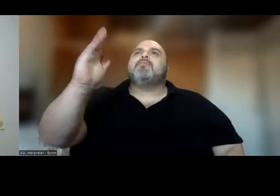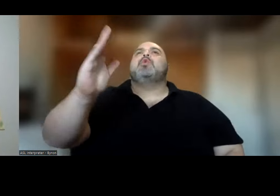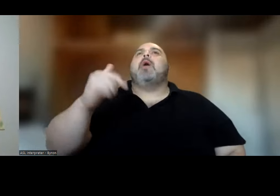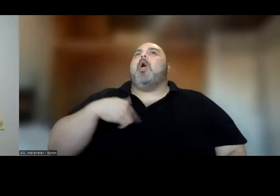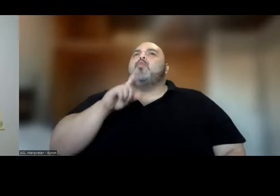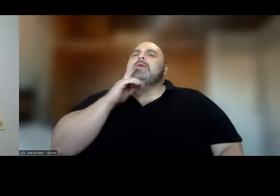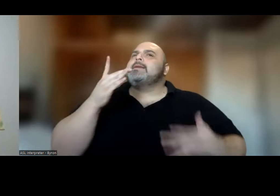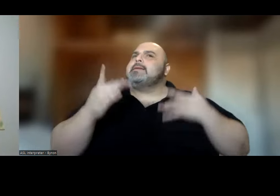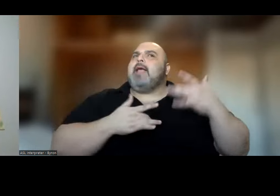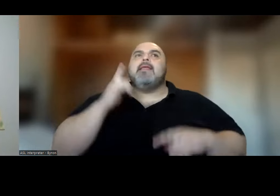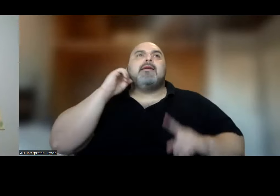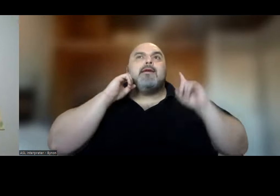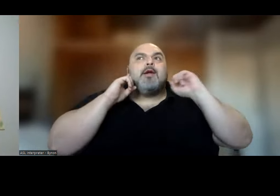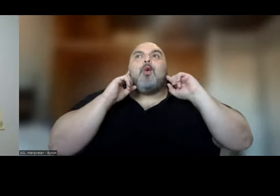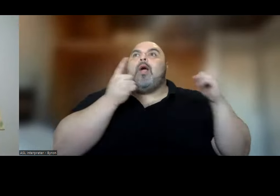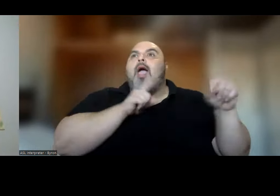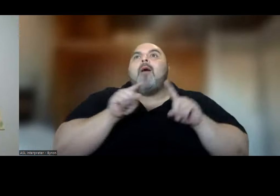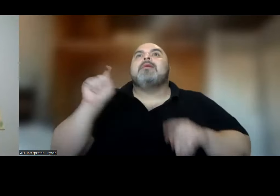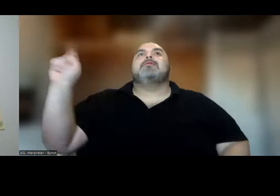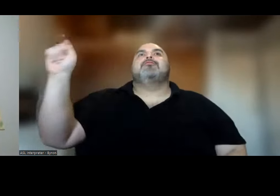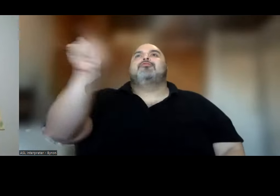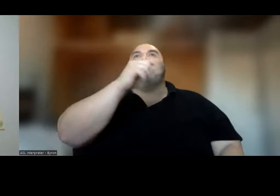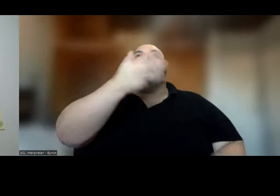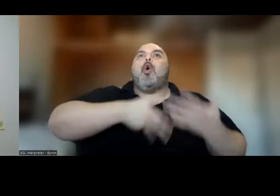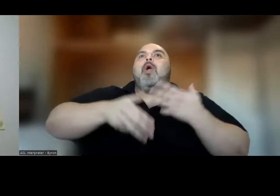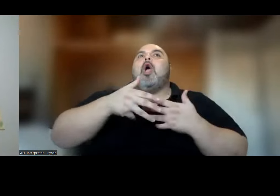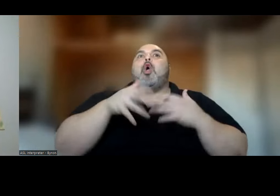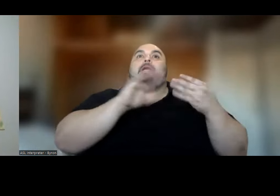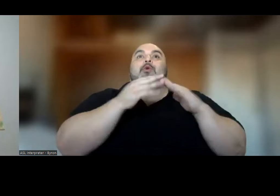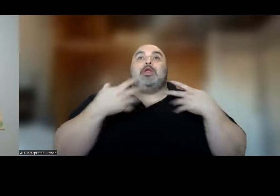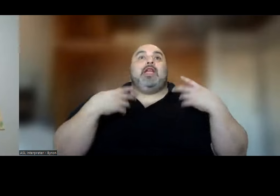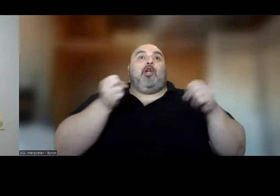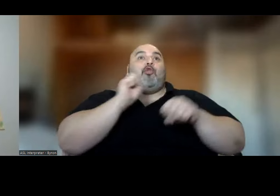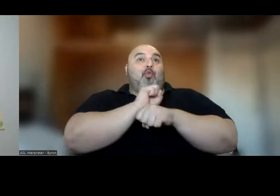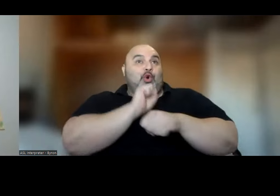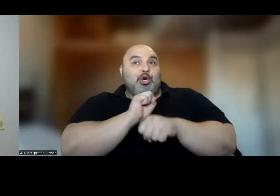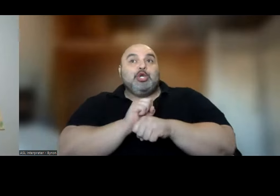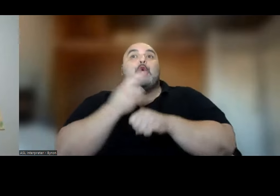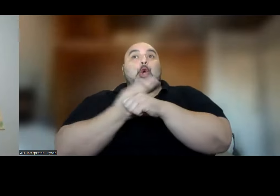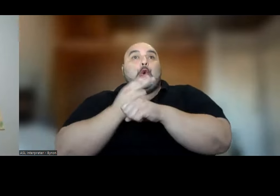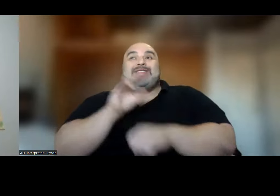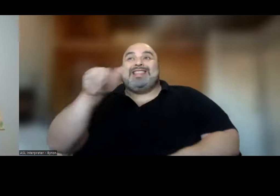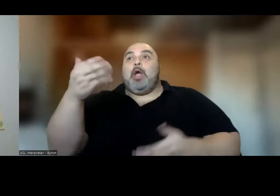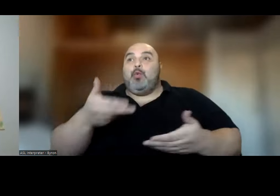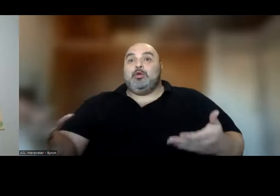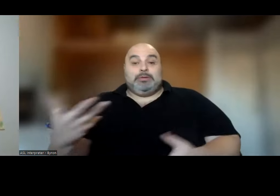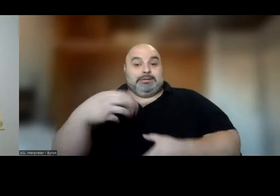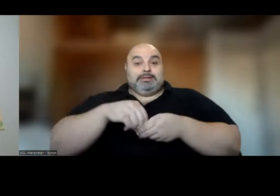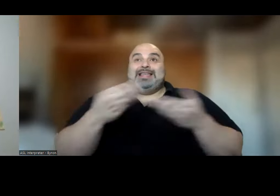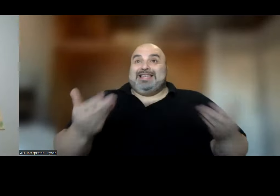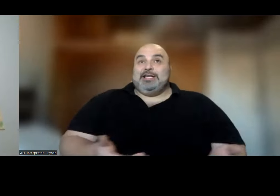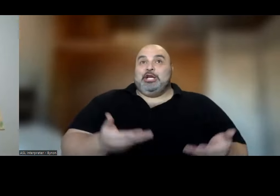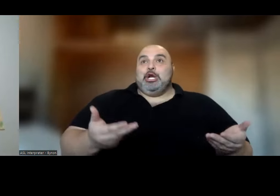hear what happens around community health workers, embedding that resource in some of this work, how we